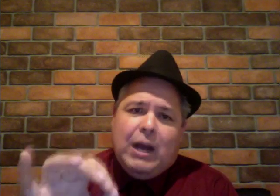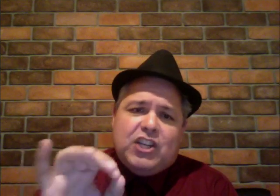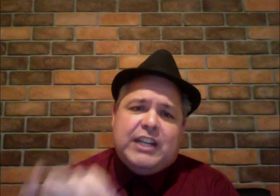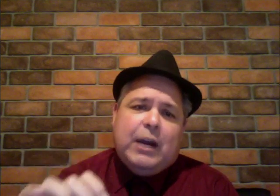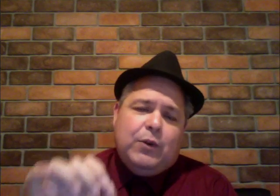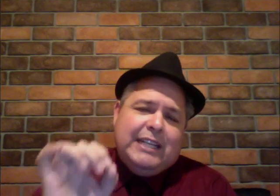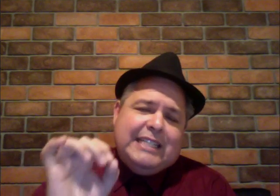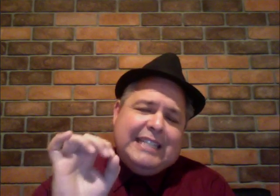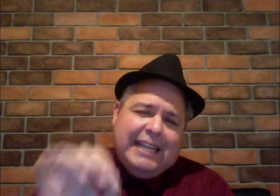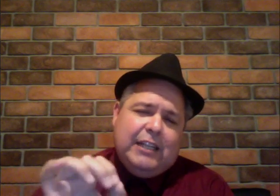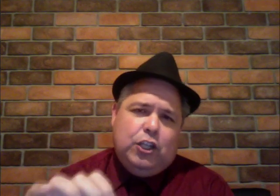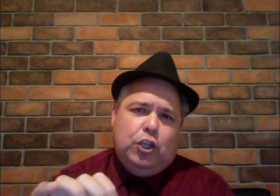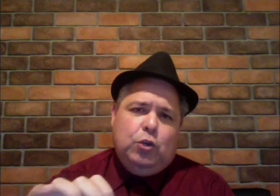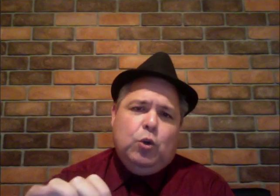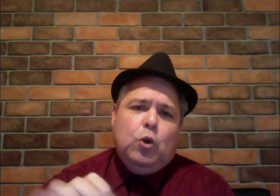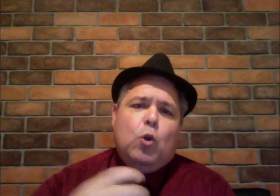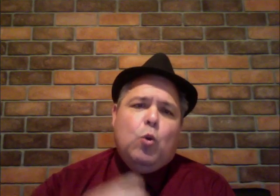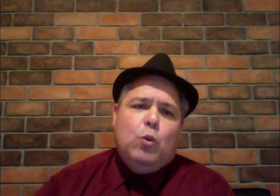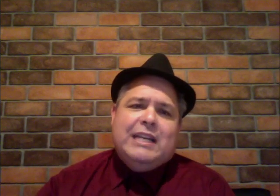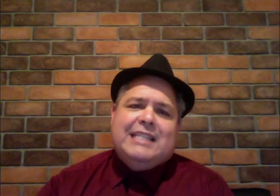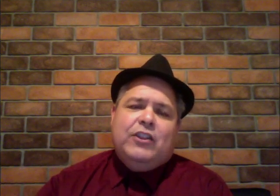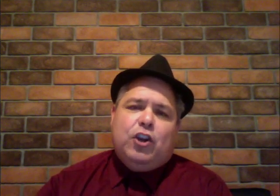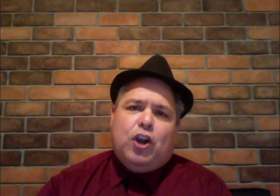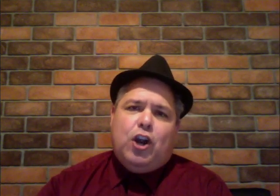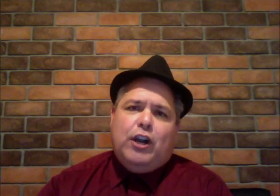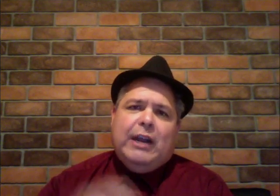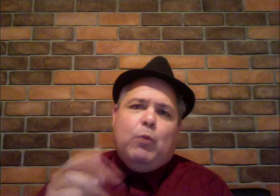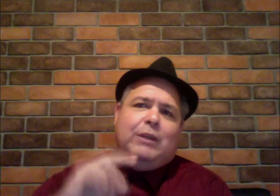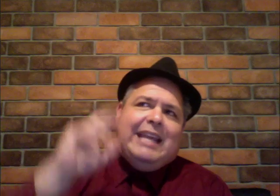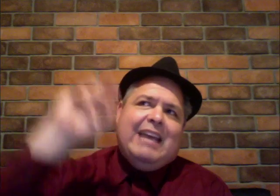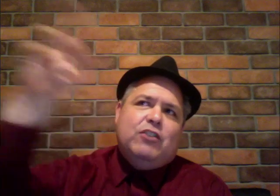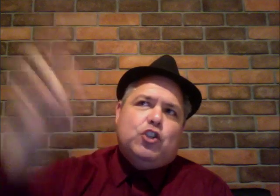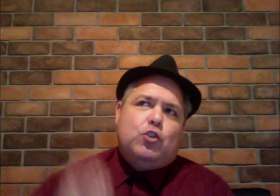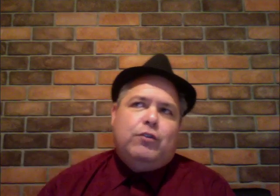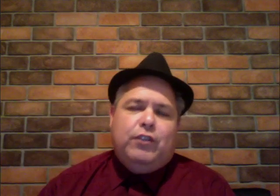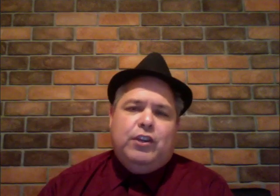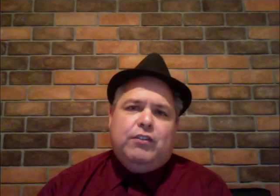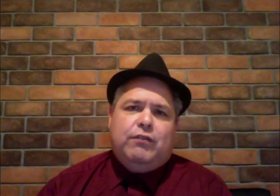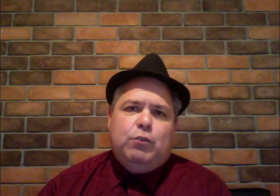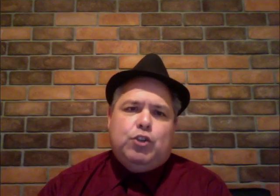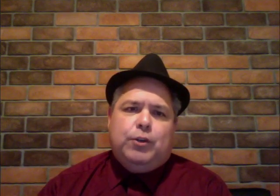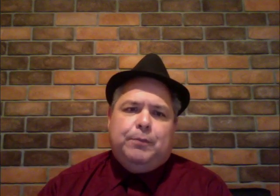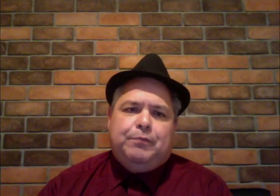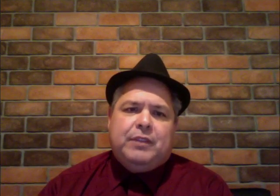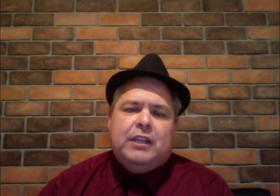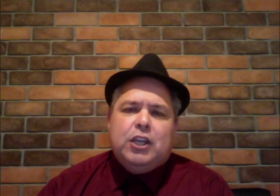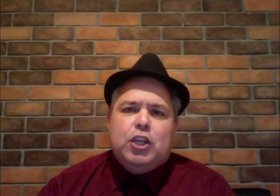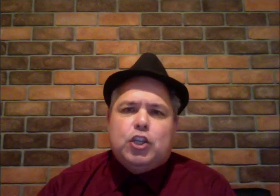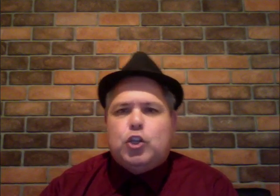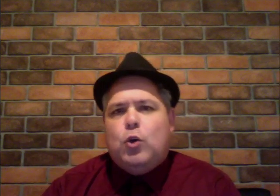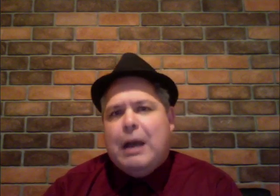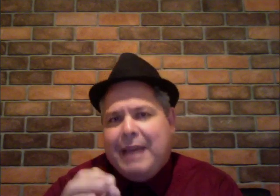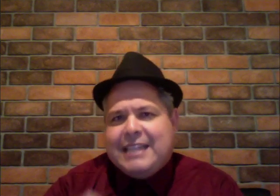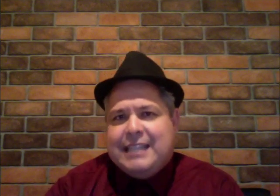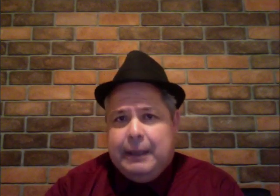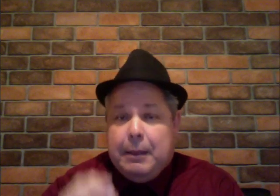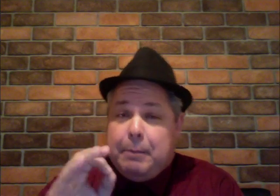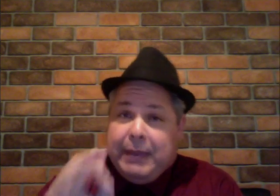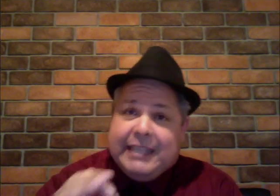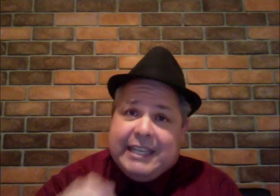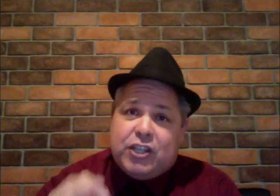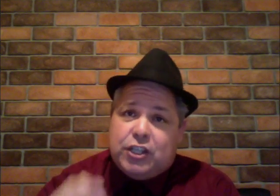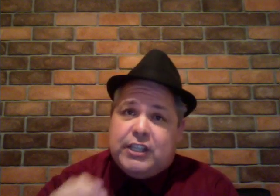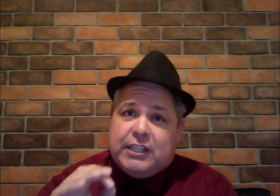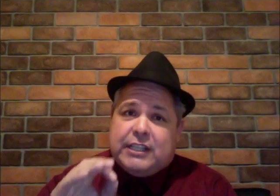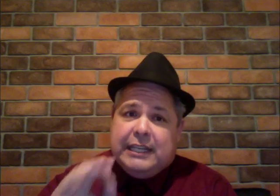video, Watchtower is telling you what is in their heart and what they have in store for the near future. So I'm asking,